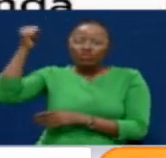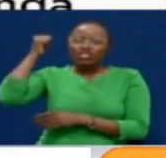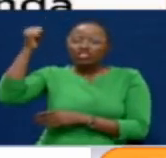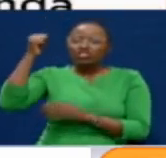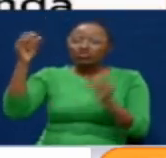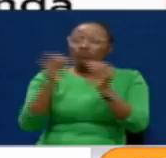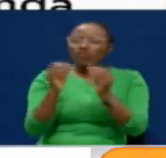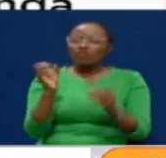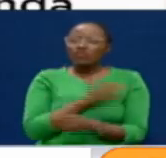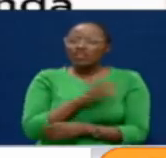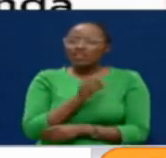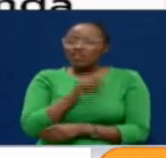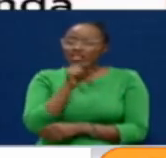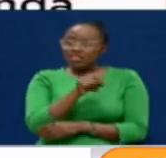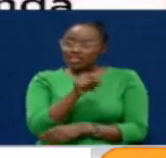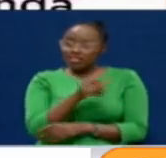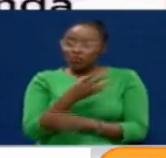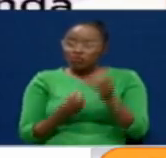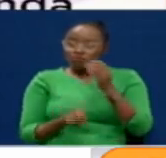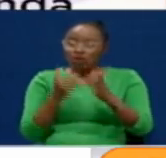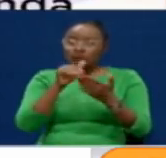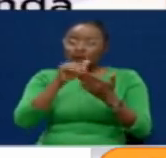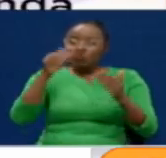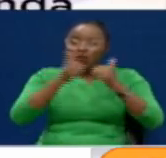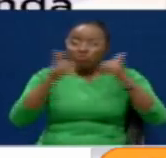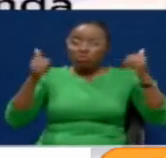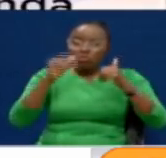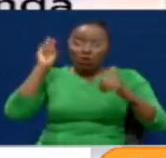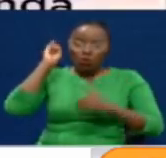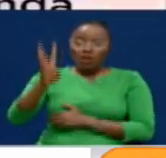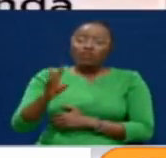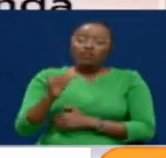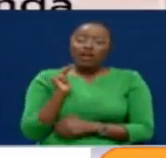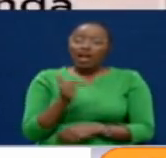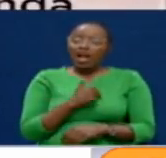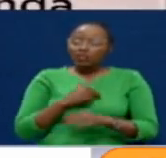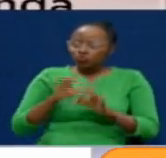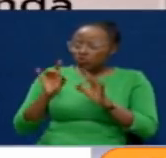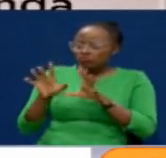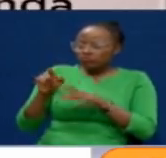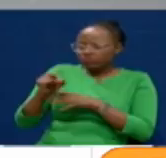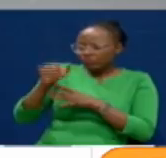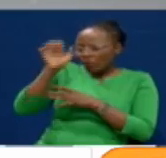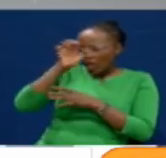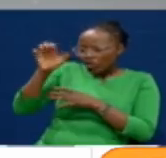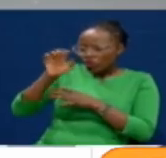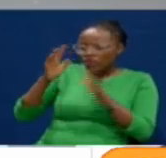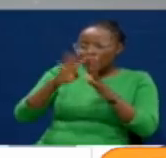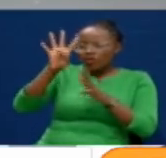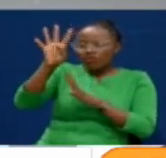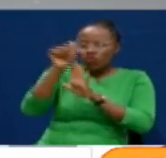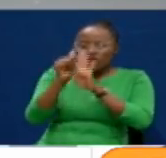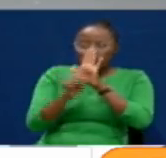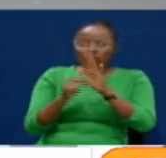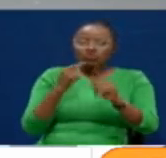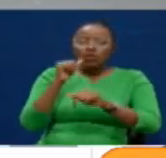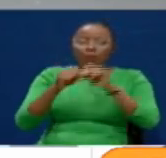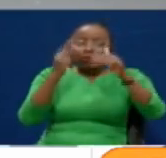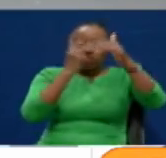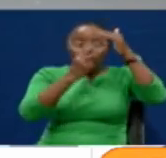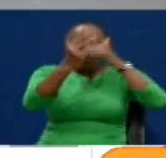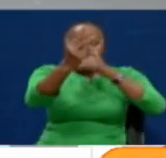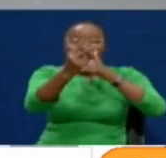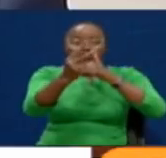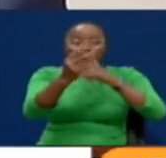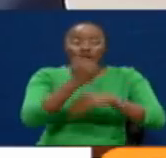My fear is that this is going to create more divisions and we are running away from the Big Four agenda. Jeff, we spoke about the vision. You won't do